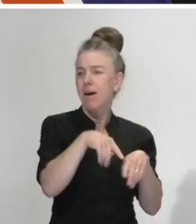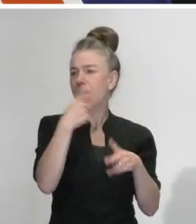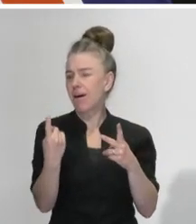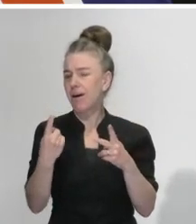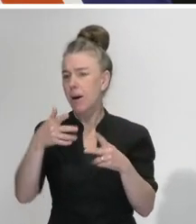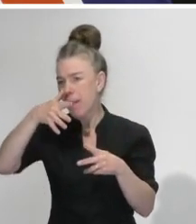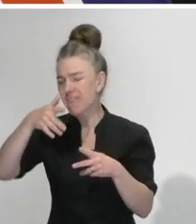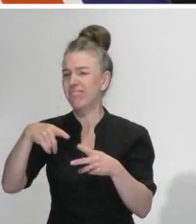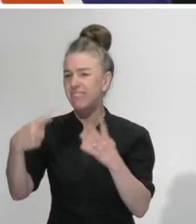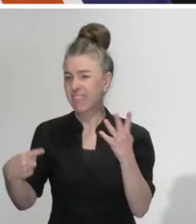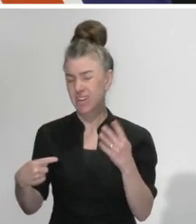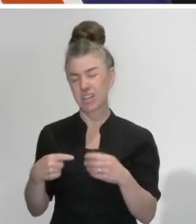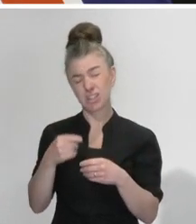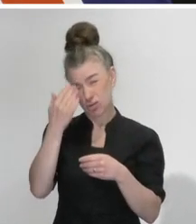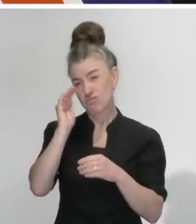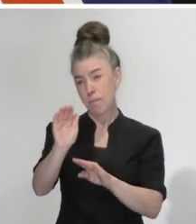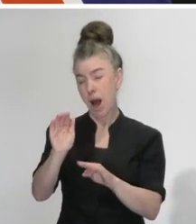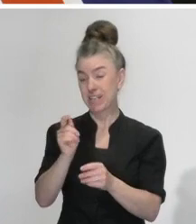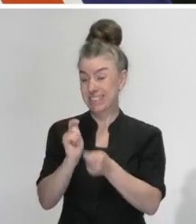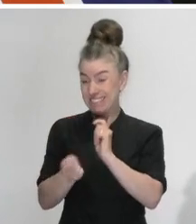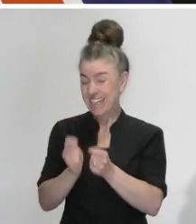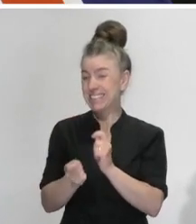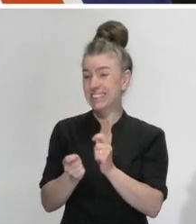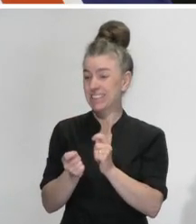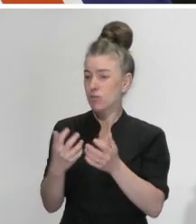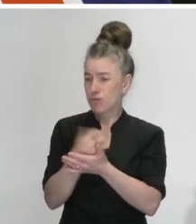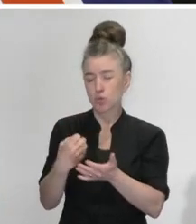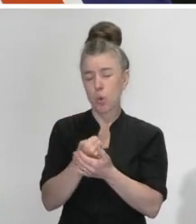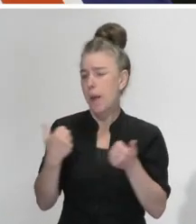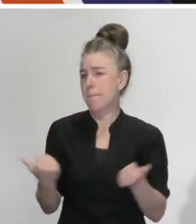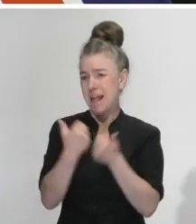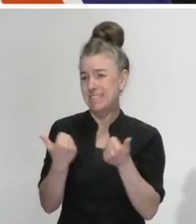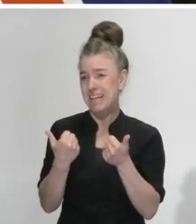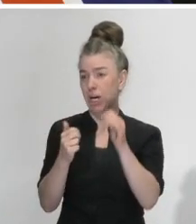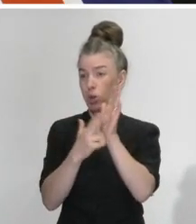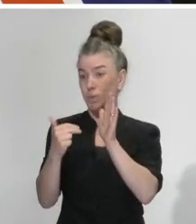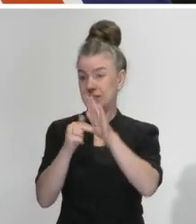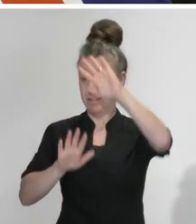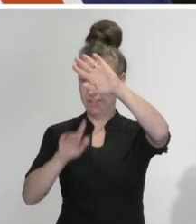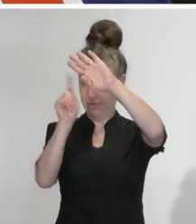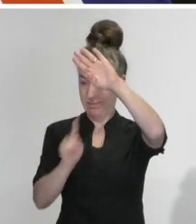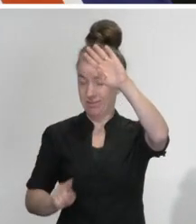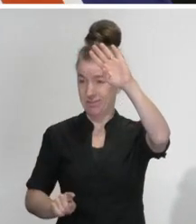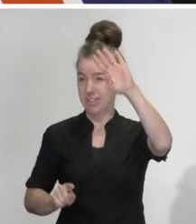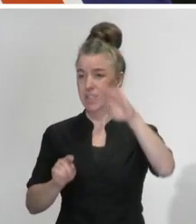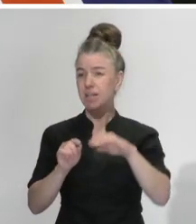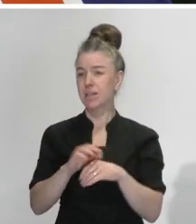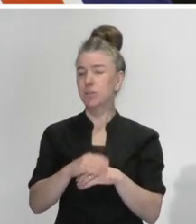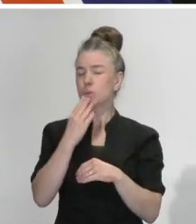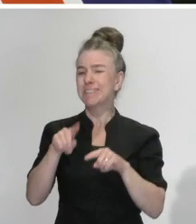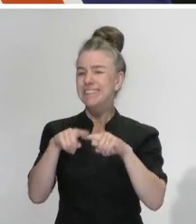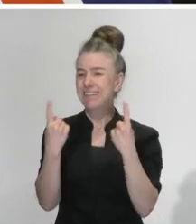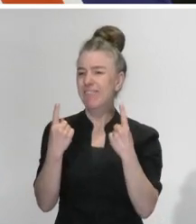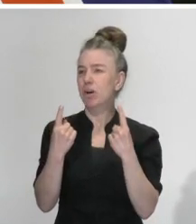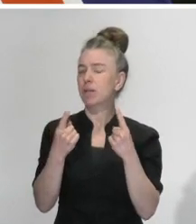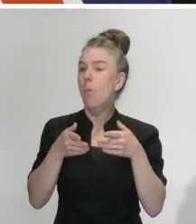reiterate, we have very good testing capacity. It's spread around the country. It's not reliant on a single platform, and our testing